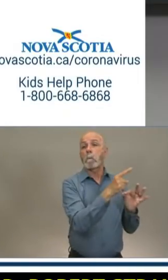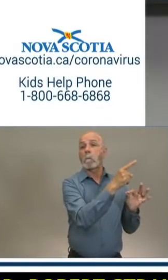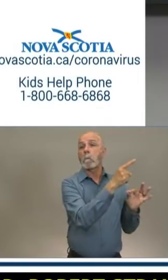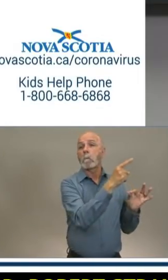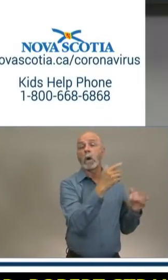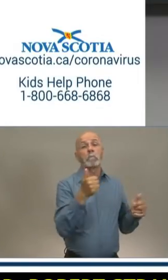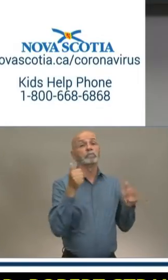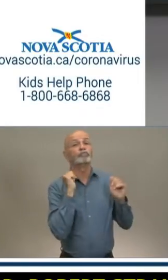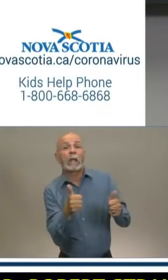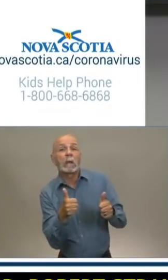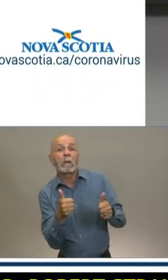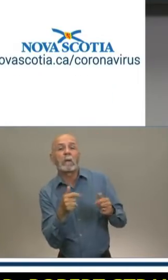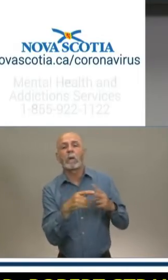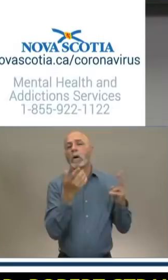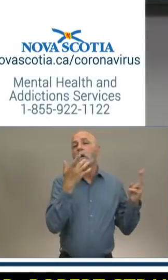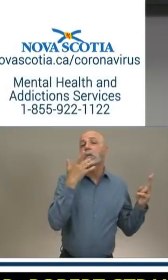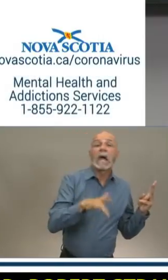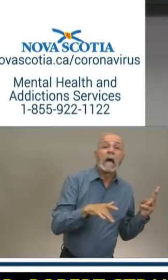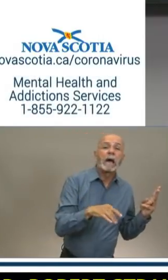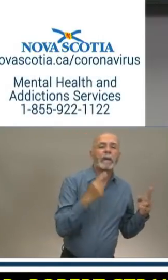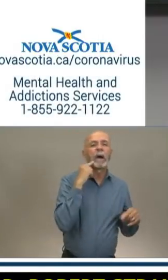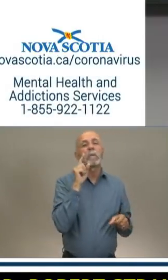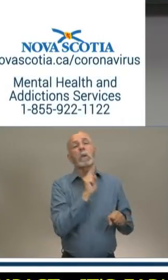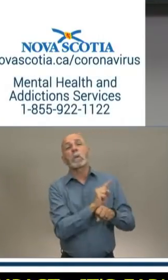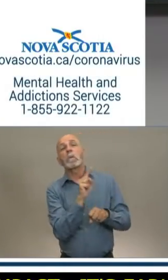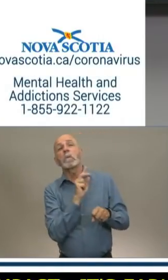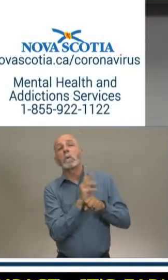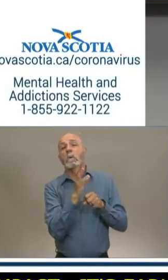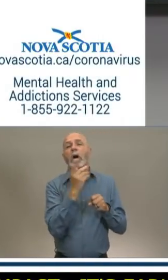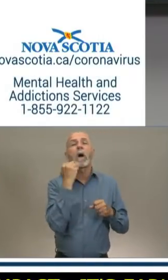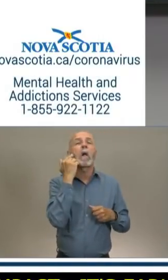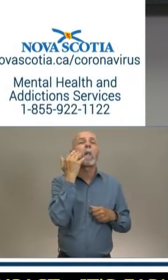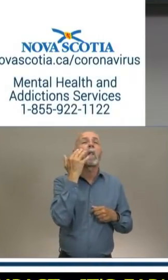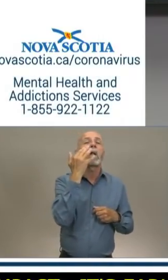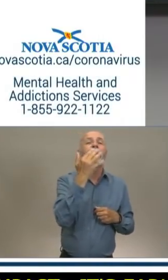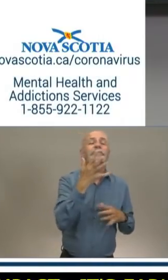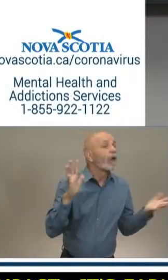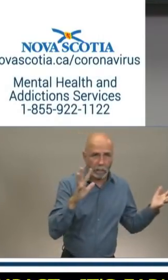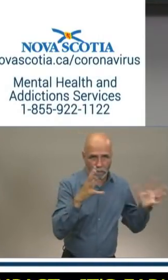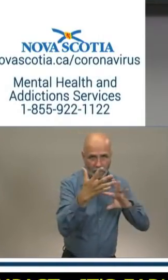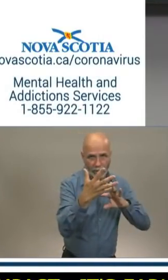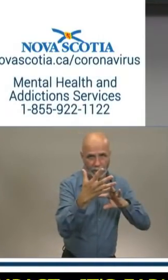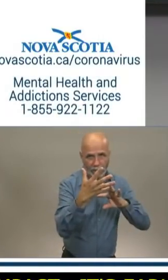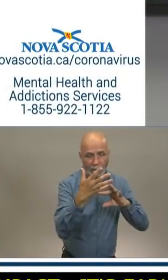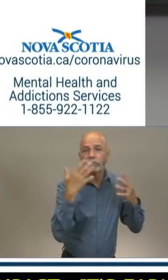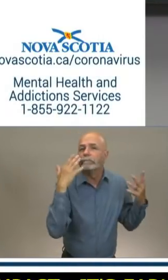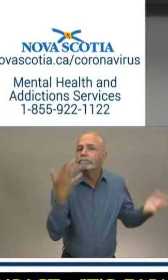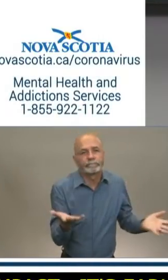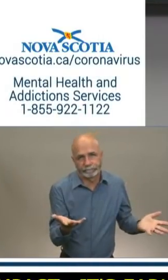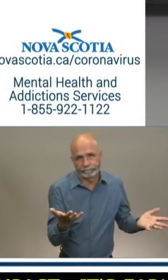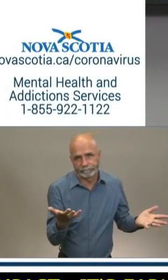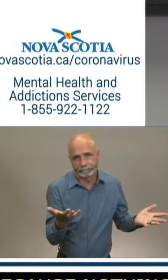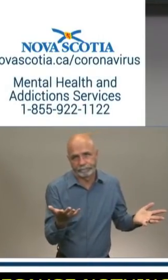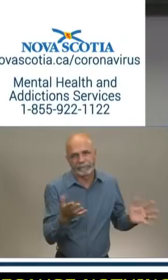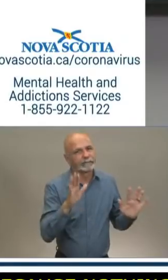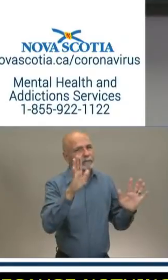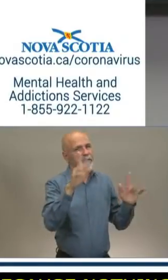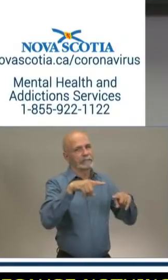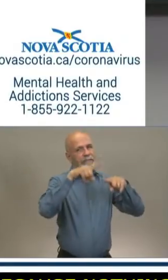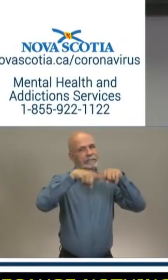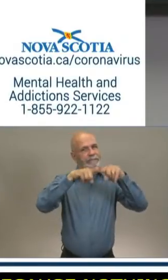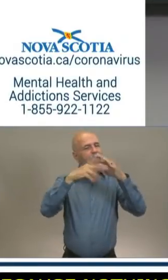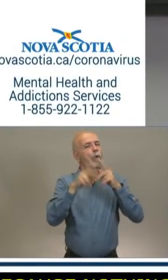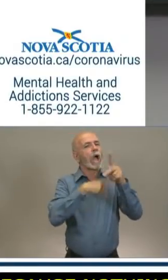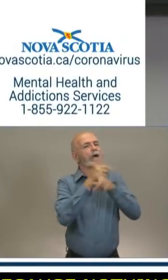happens to you. The next time you take a risk, something bad may happen. So this is all about risk calculation. And in Nova Scotia, we've